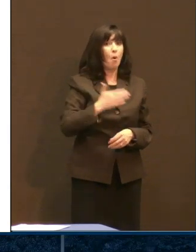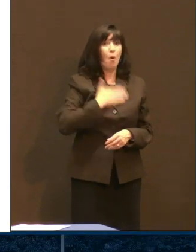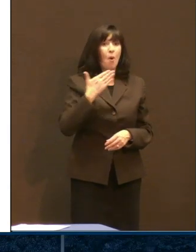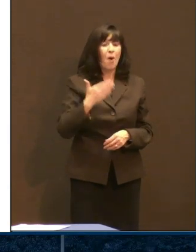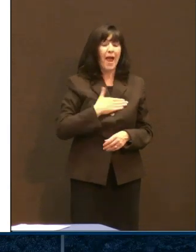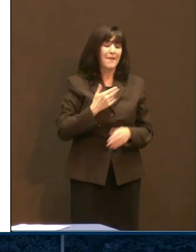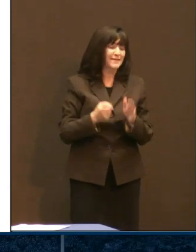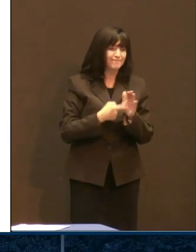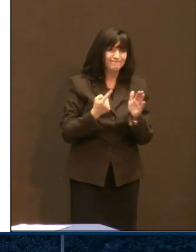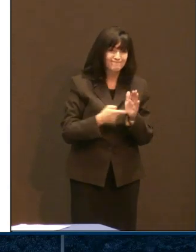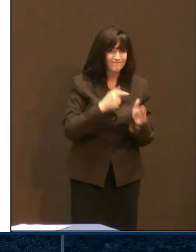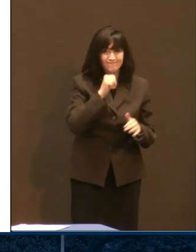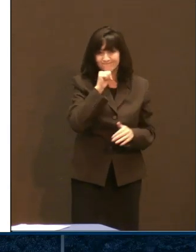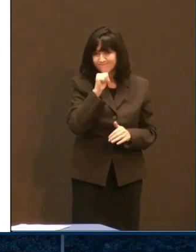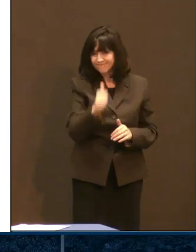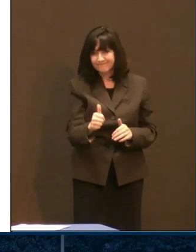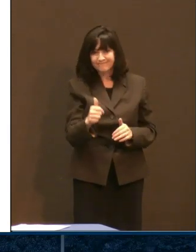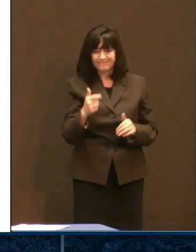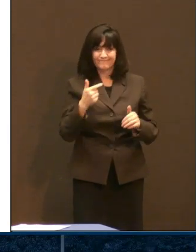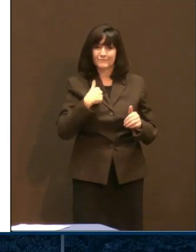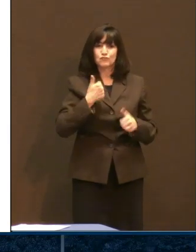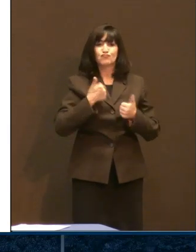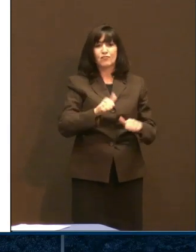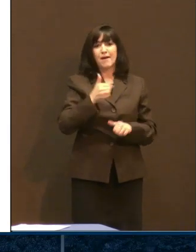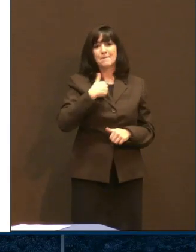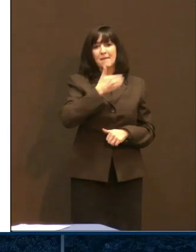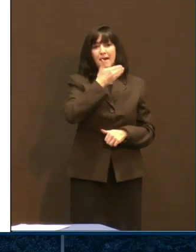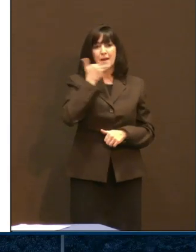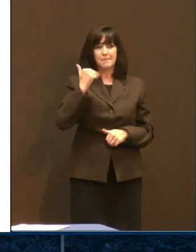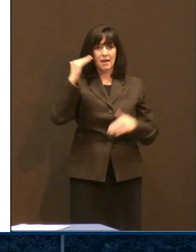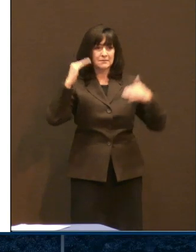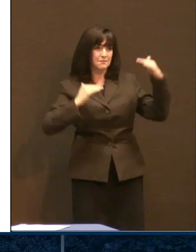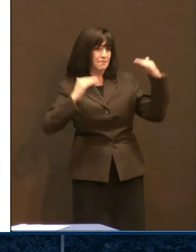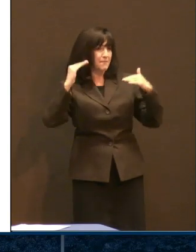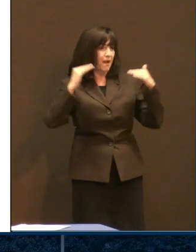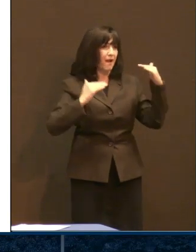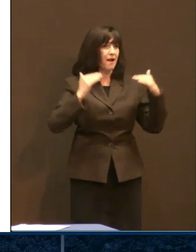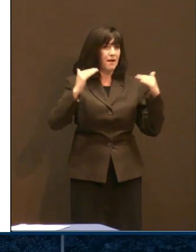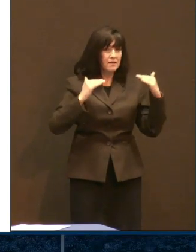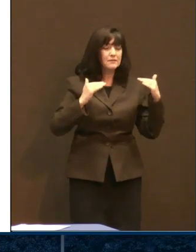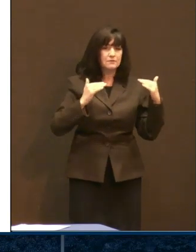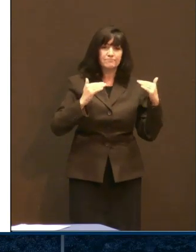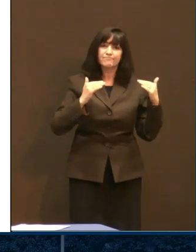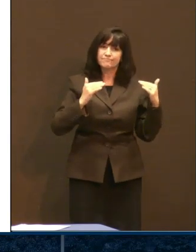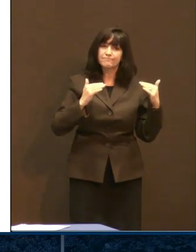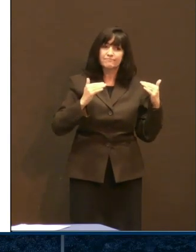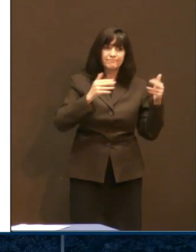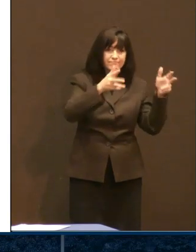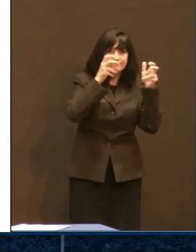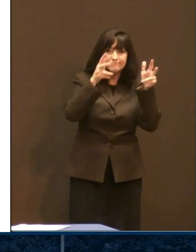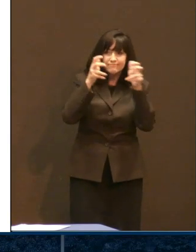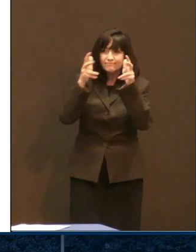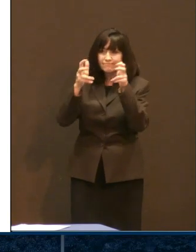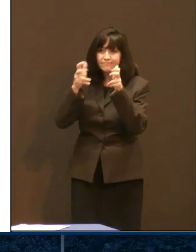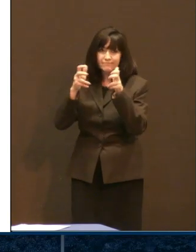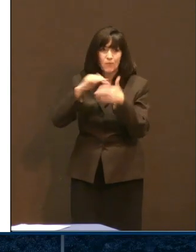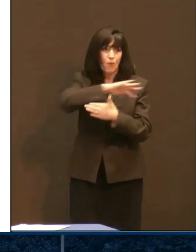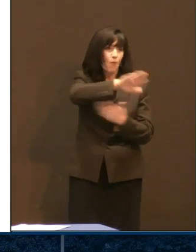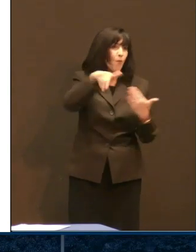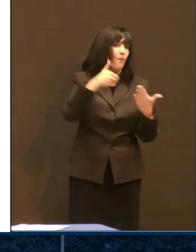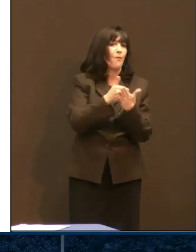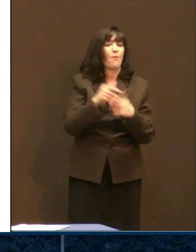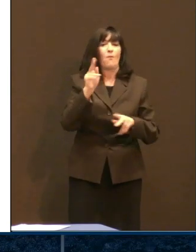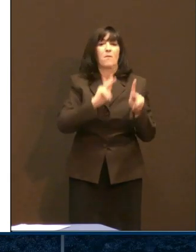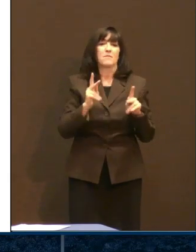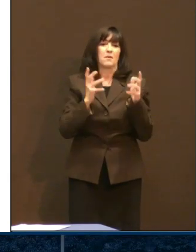into phase 1 and release some of these restrictions. And just to go back to what Dr.